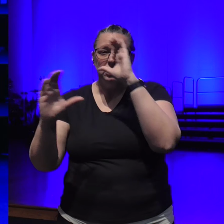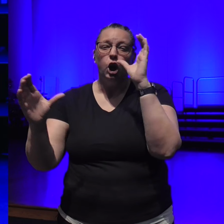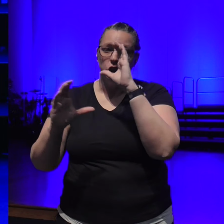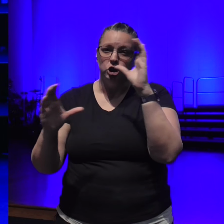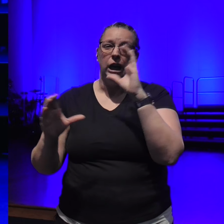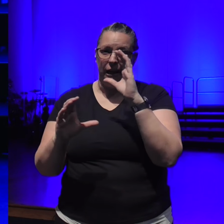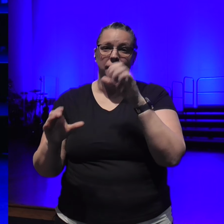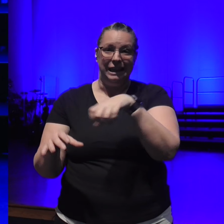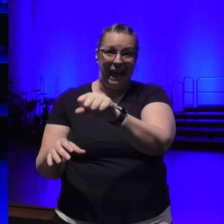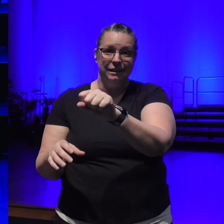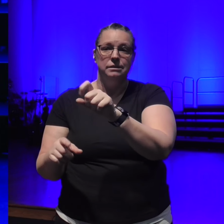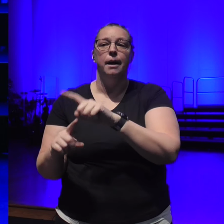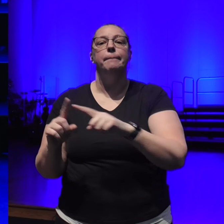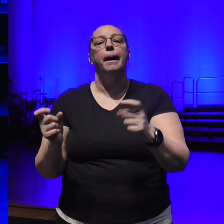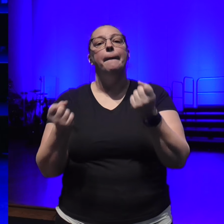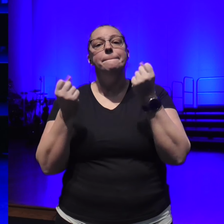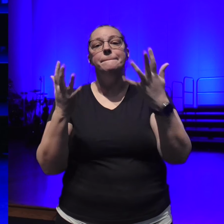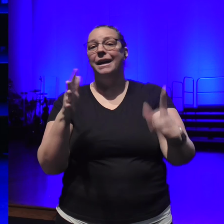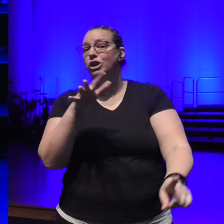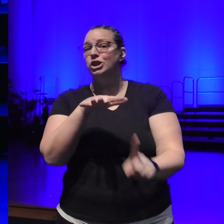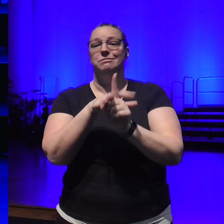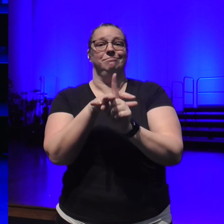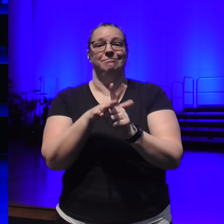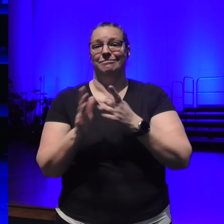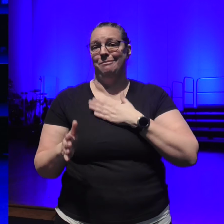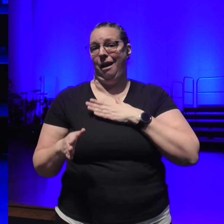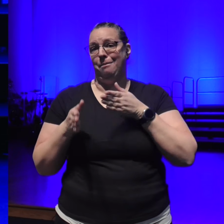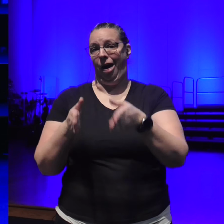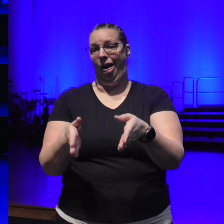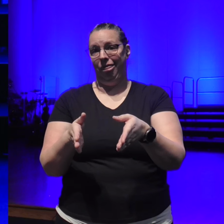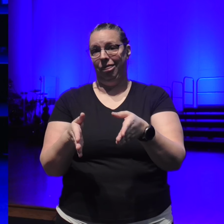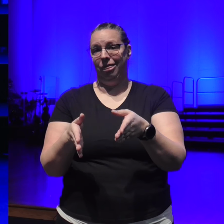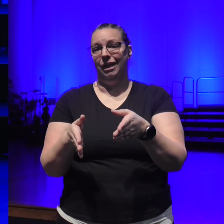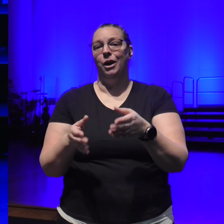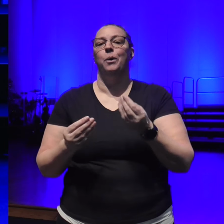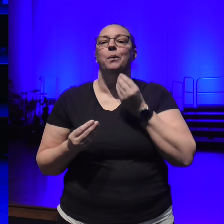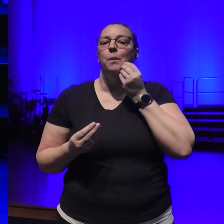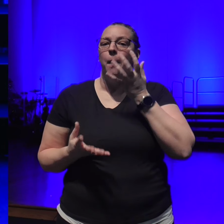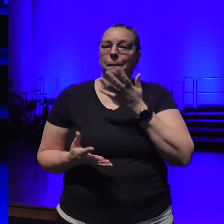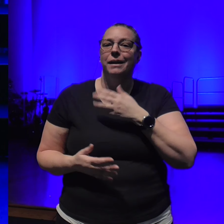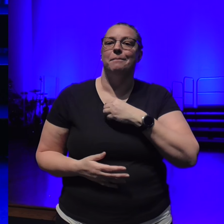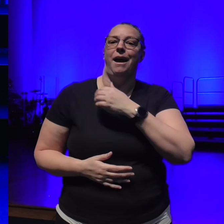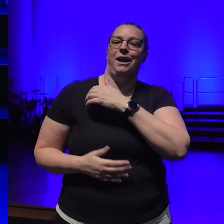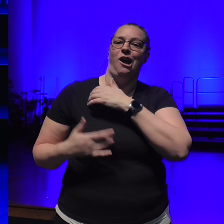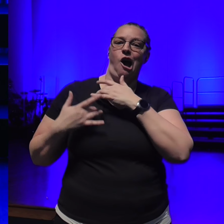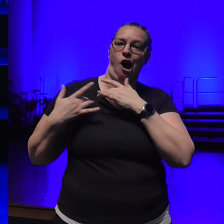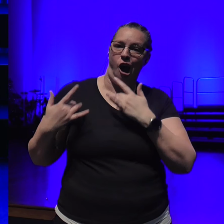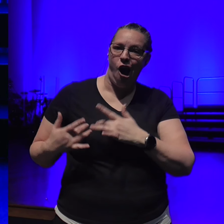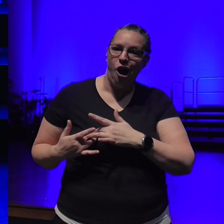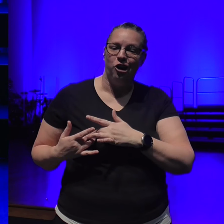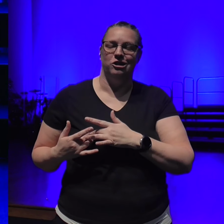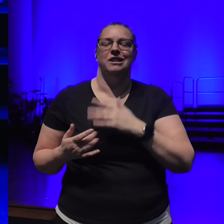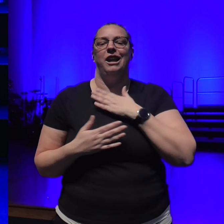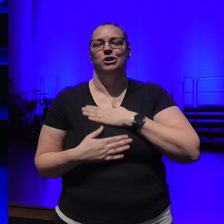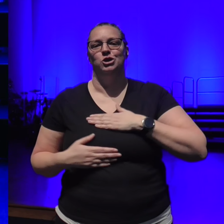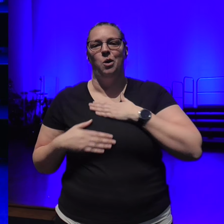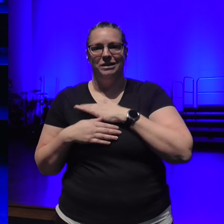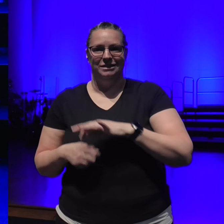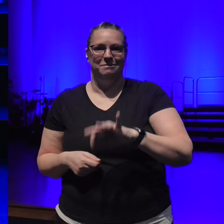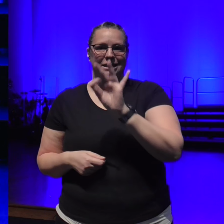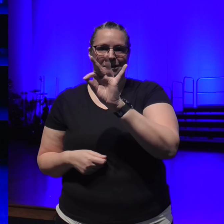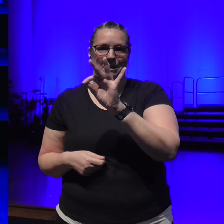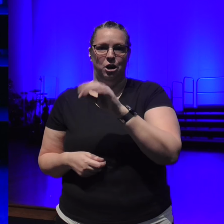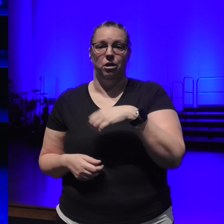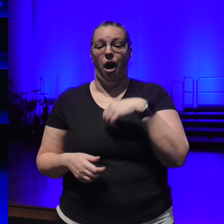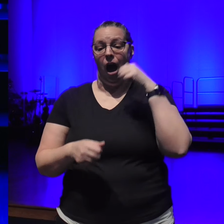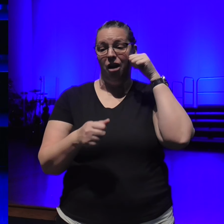my part, and many that came unheralded into my path, warming my heart and rejoicing my spirit. I remember